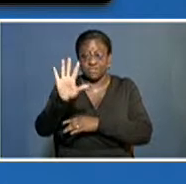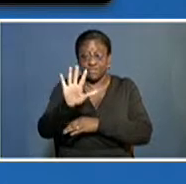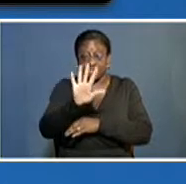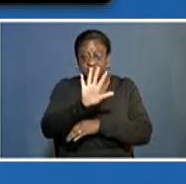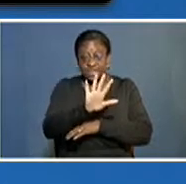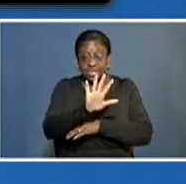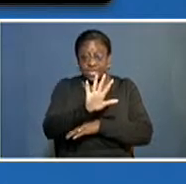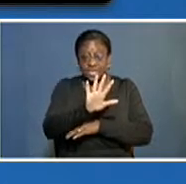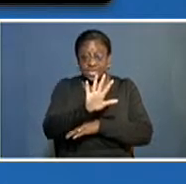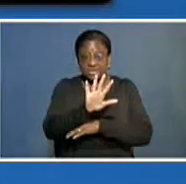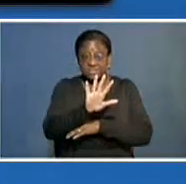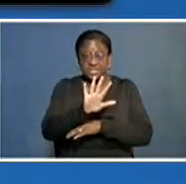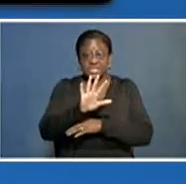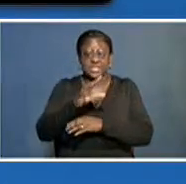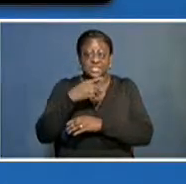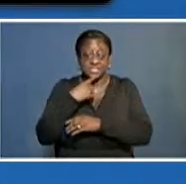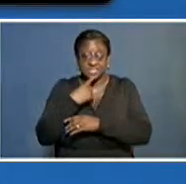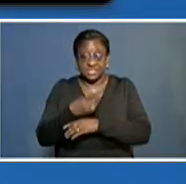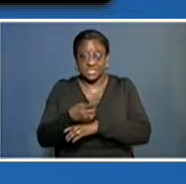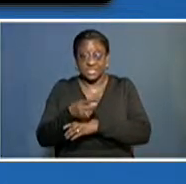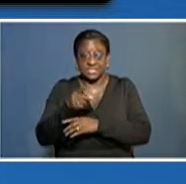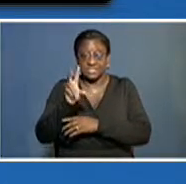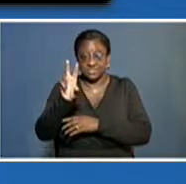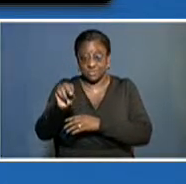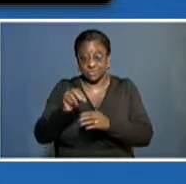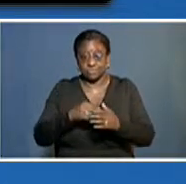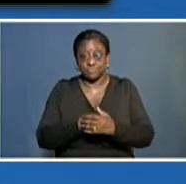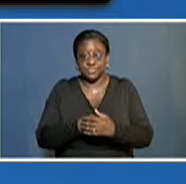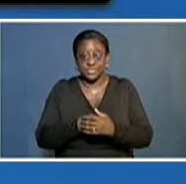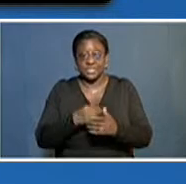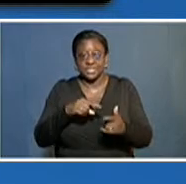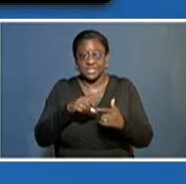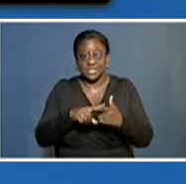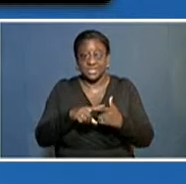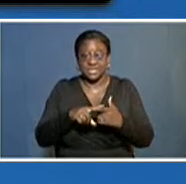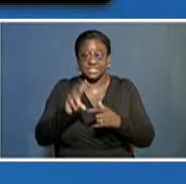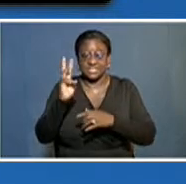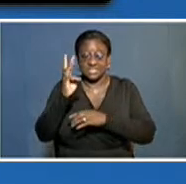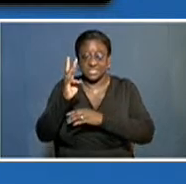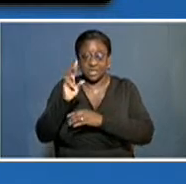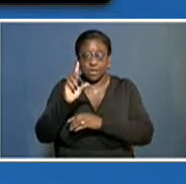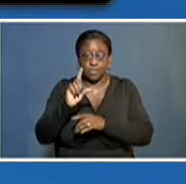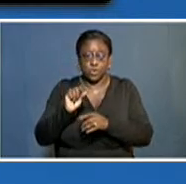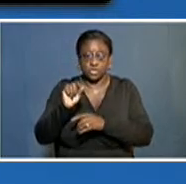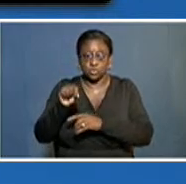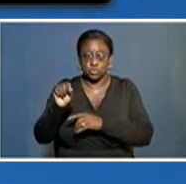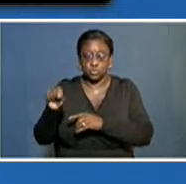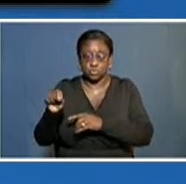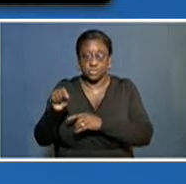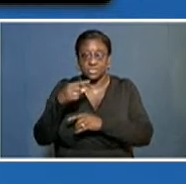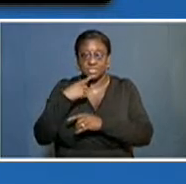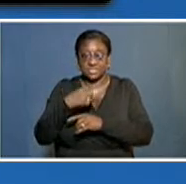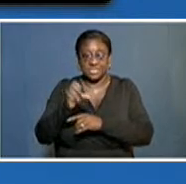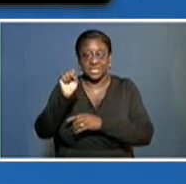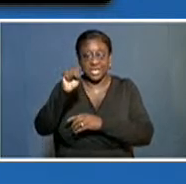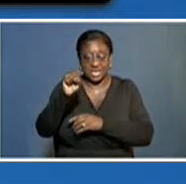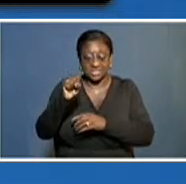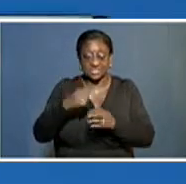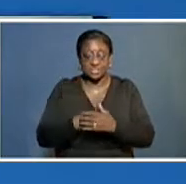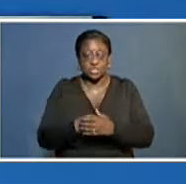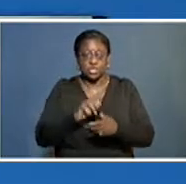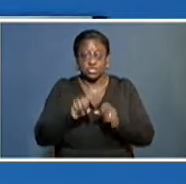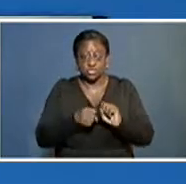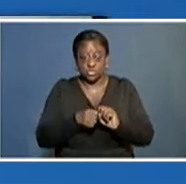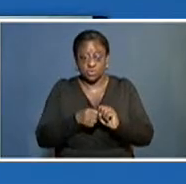or 83.78%, said no. That left just 16.22% of you saying yes. On the